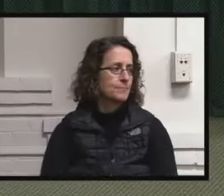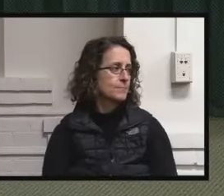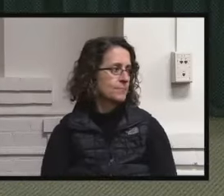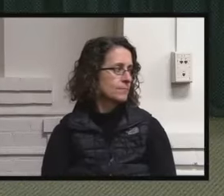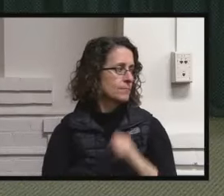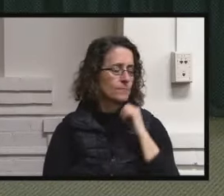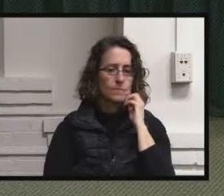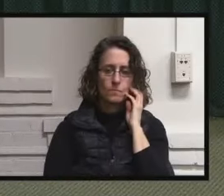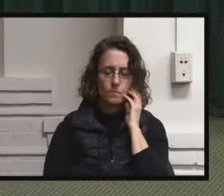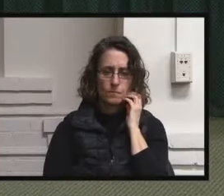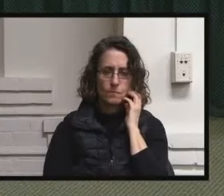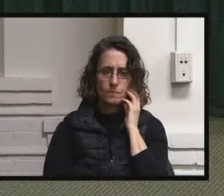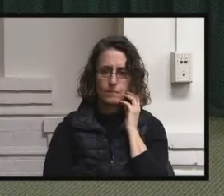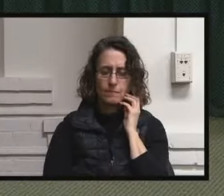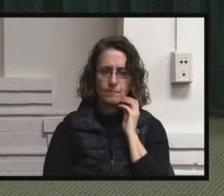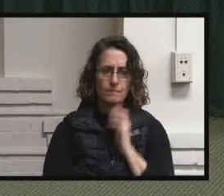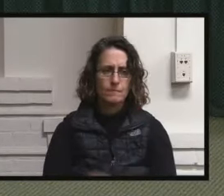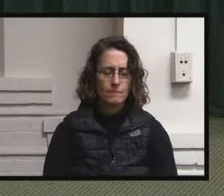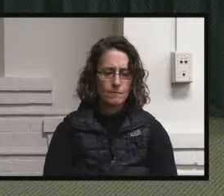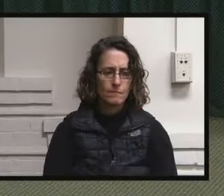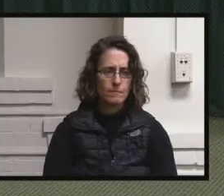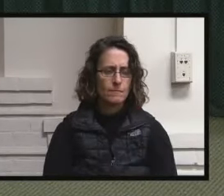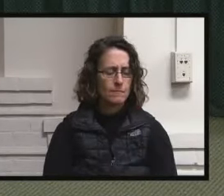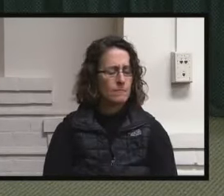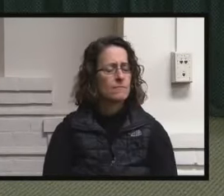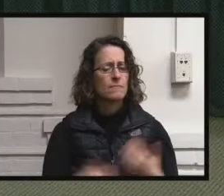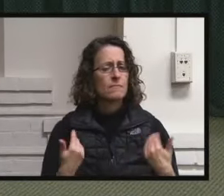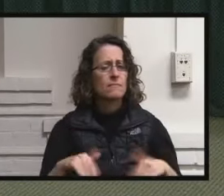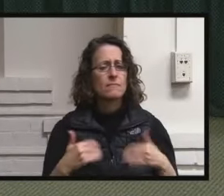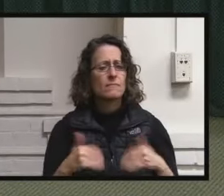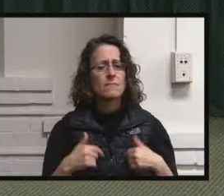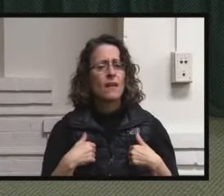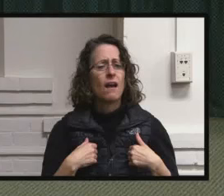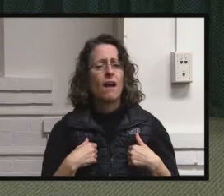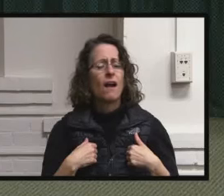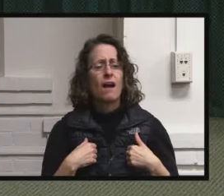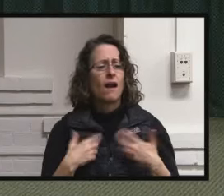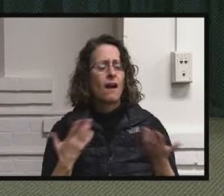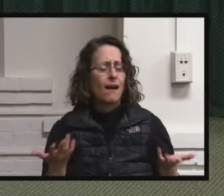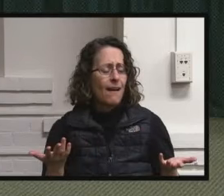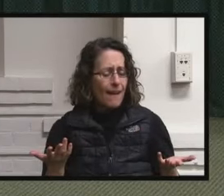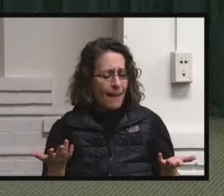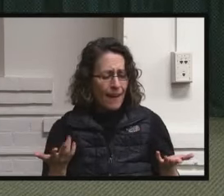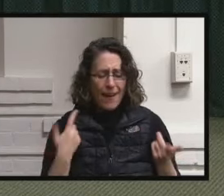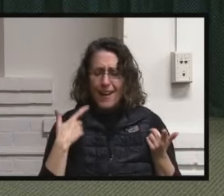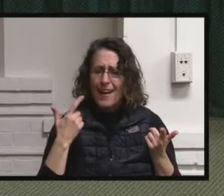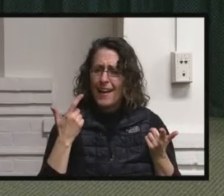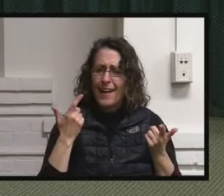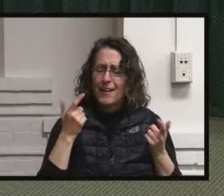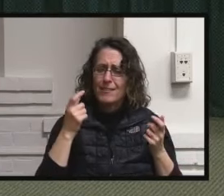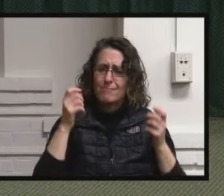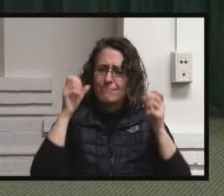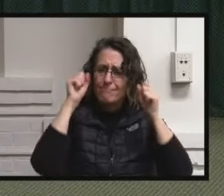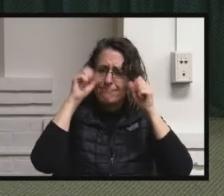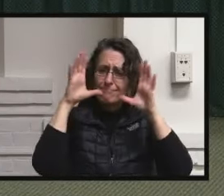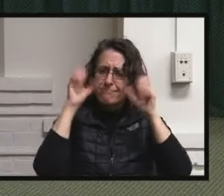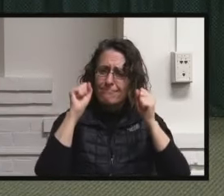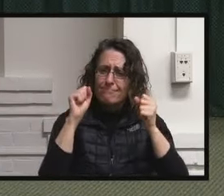I'm amazed that this is such a contentious, and I'm throwing this out there to everybody in TV land or